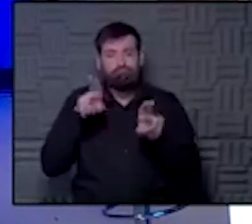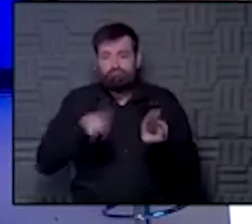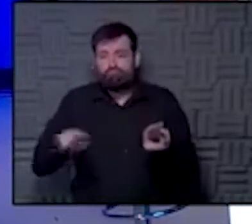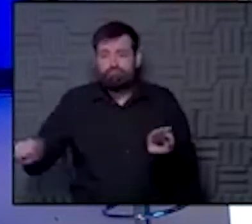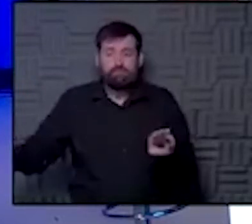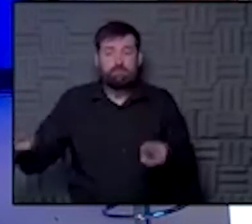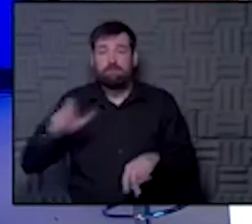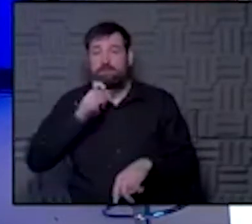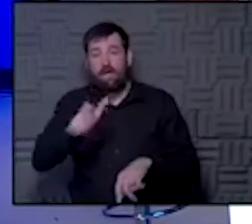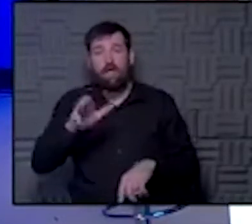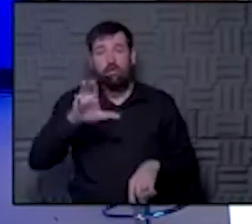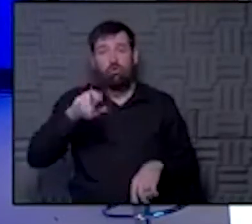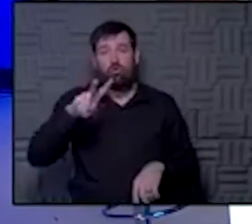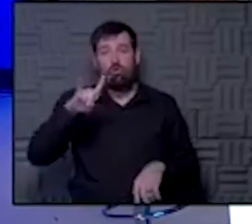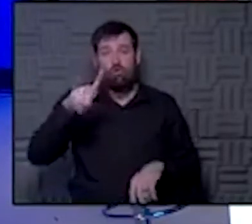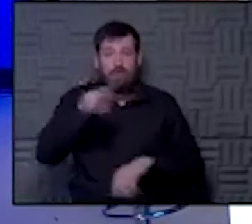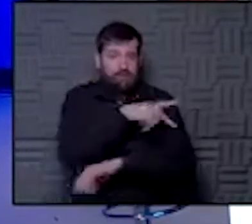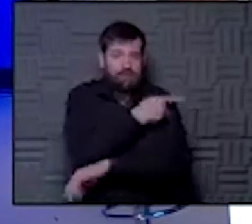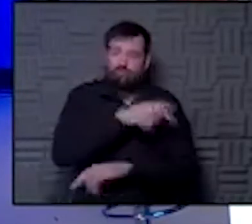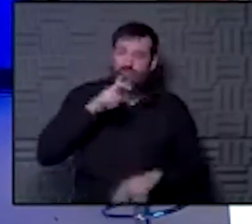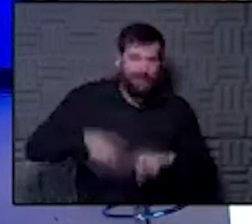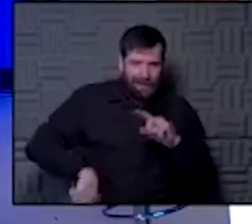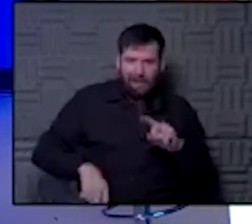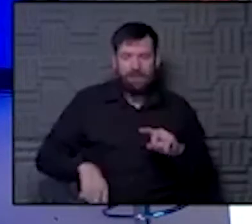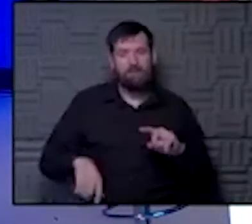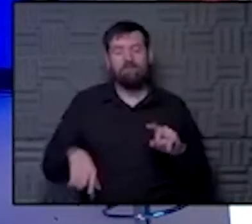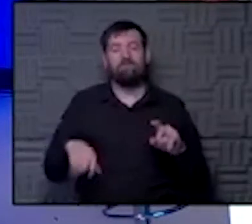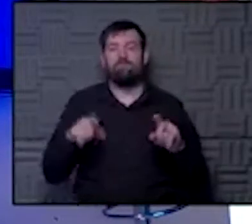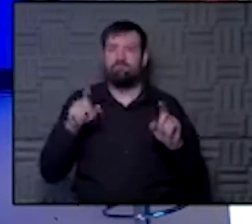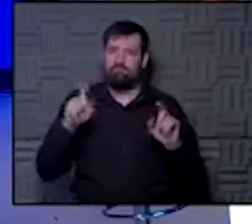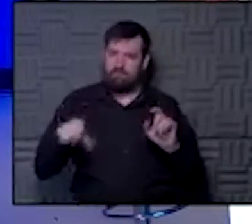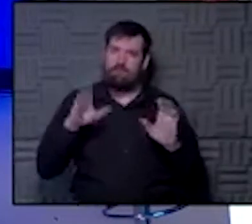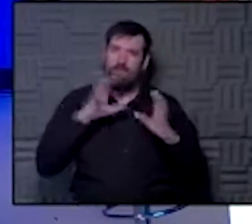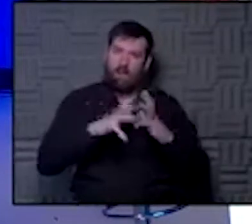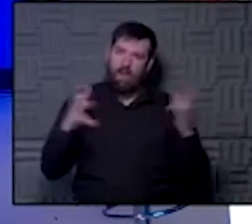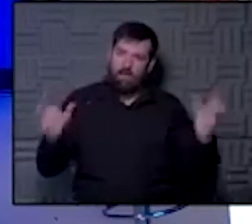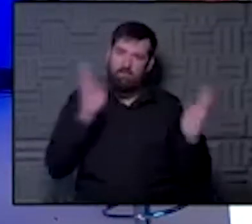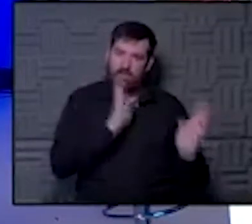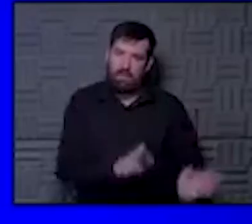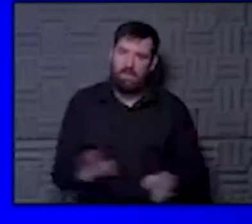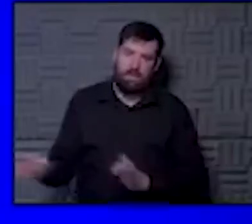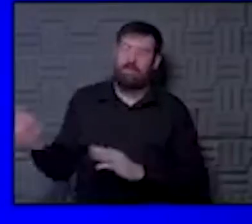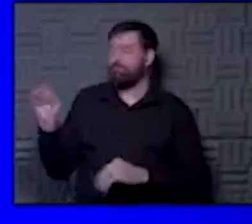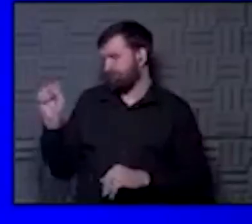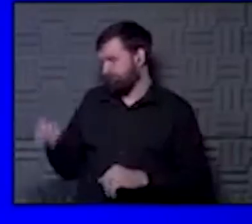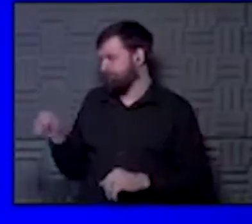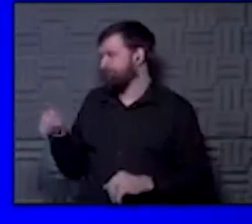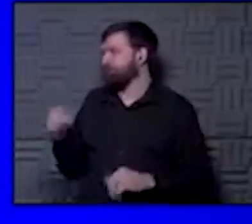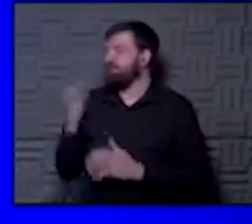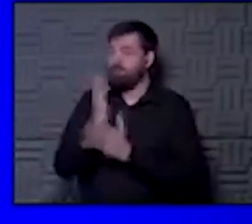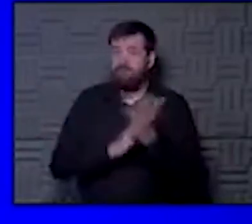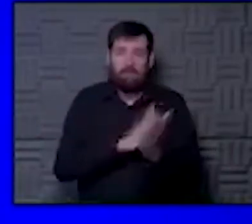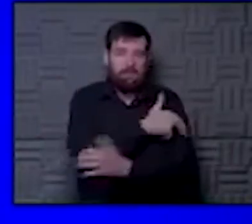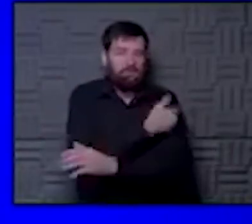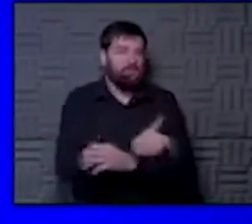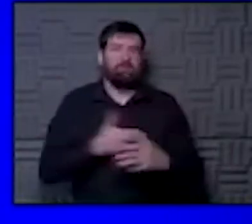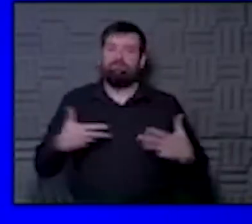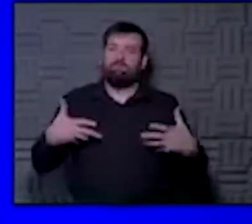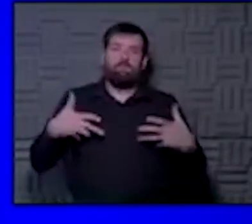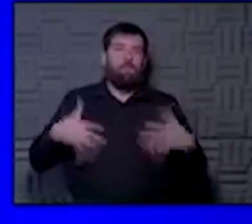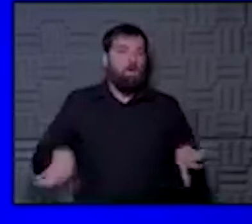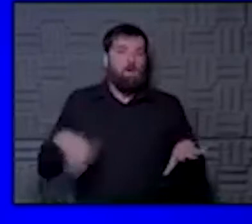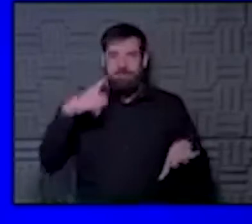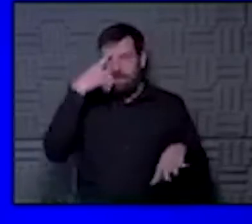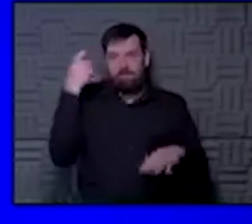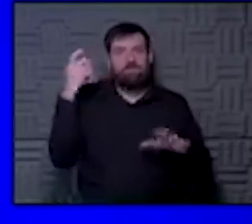a non-COVID patient. And so you do have to have a lot of planning around it. Yeah, absolutely. Yep. So there are hospitals who don't even want to deal with it because